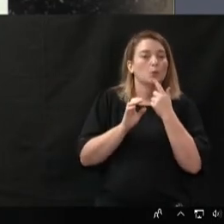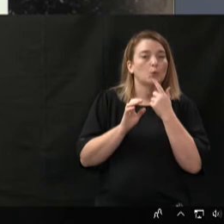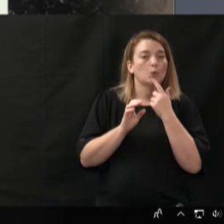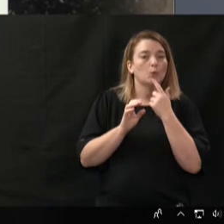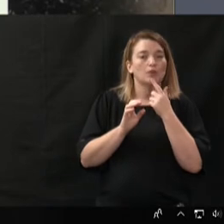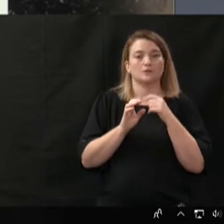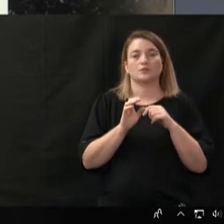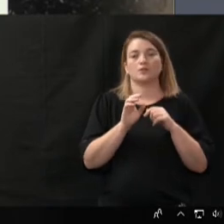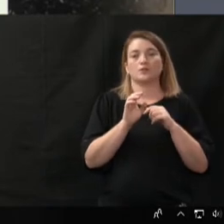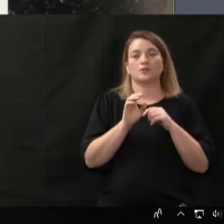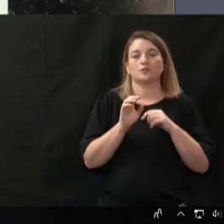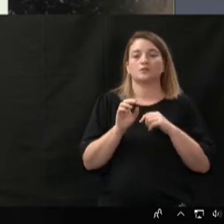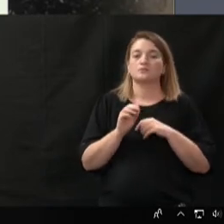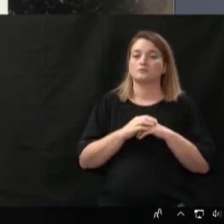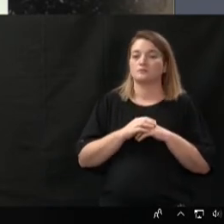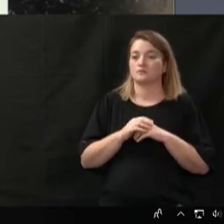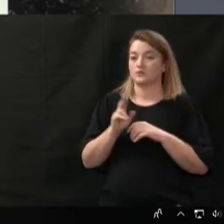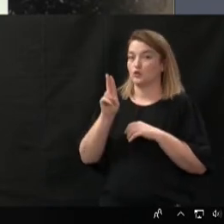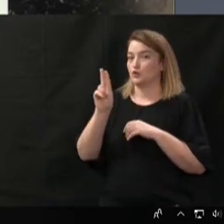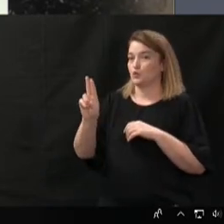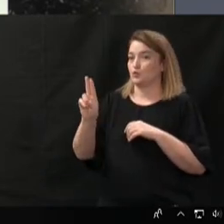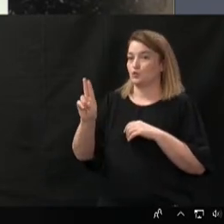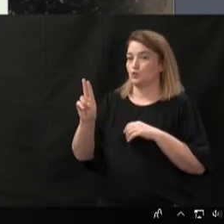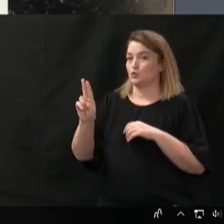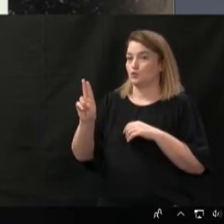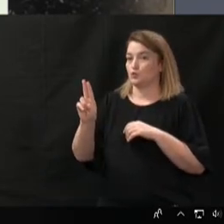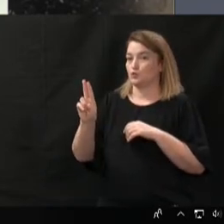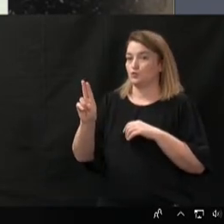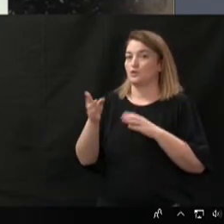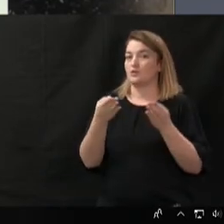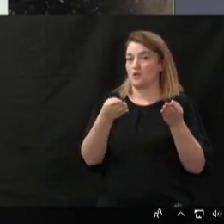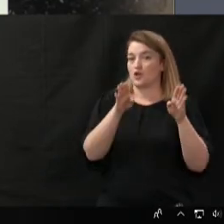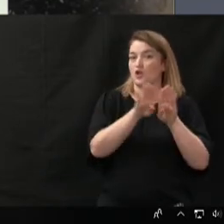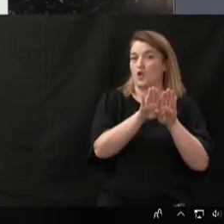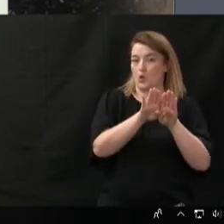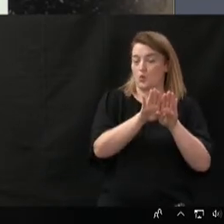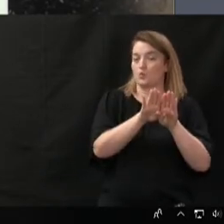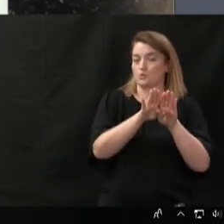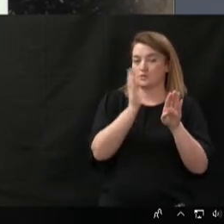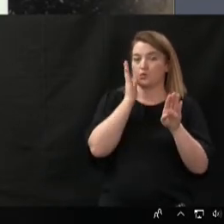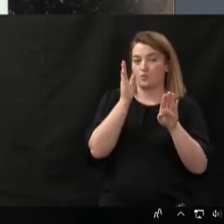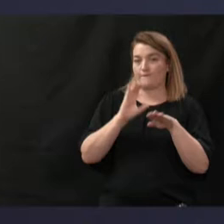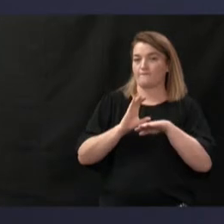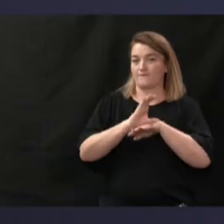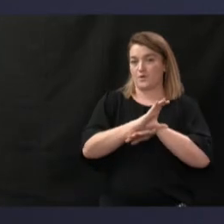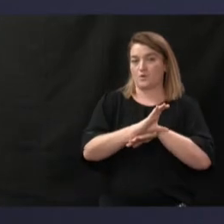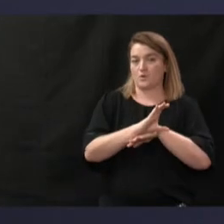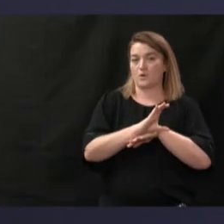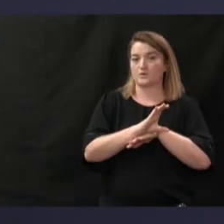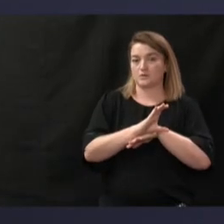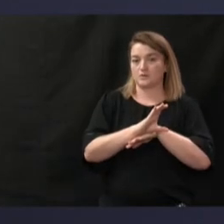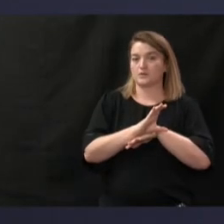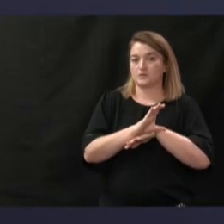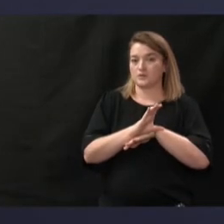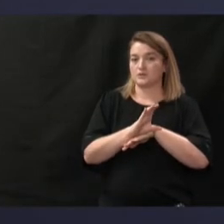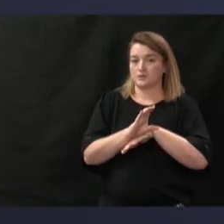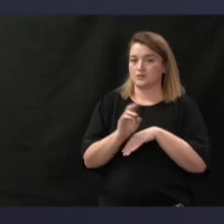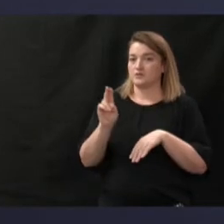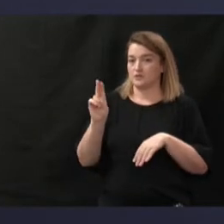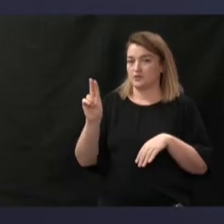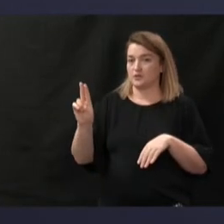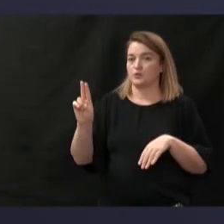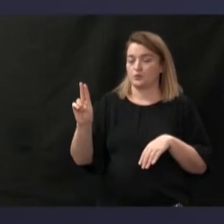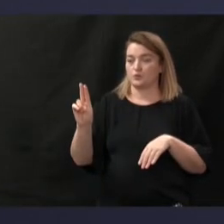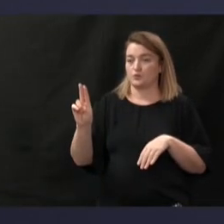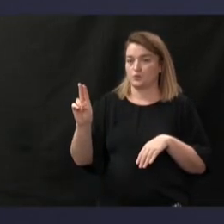U sound. It's really something more for you to just be aware of. But when you teach that